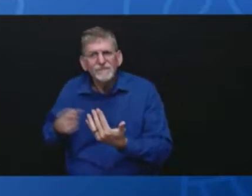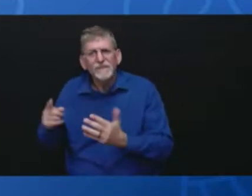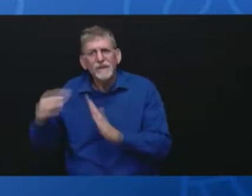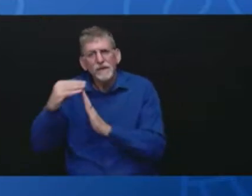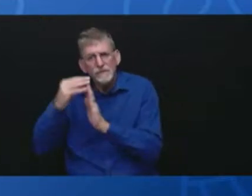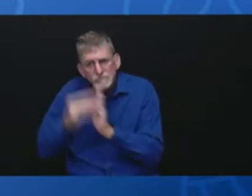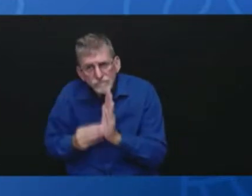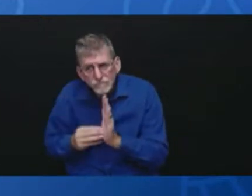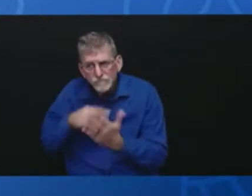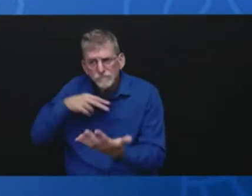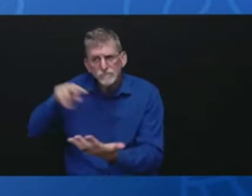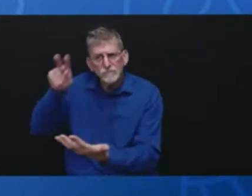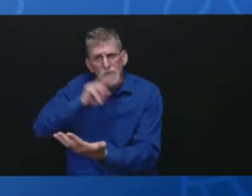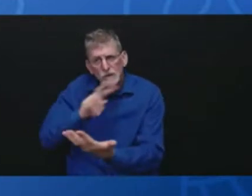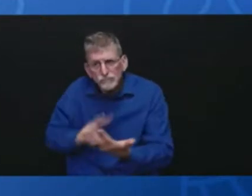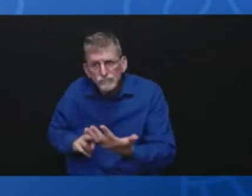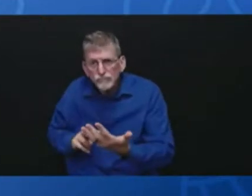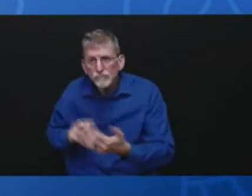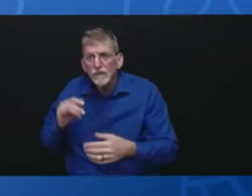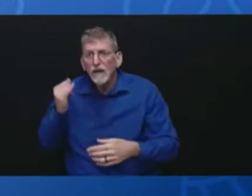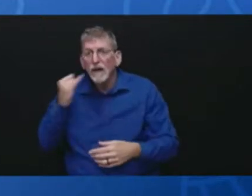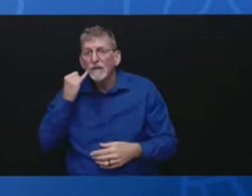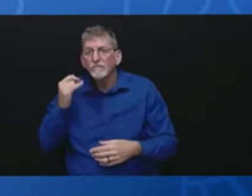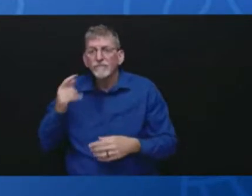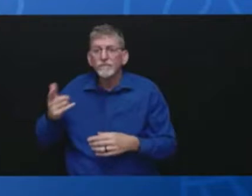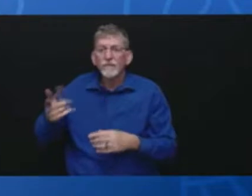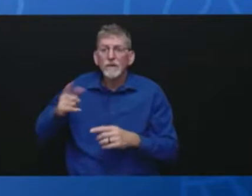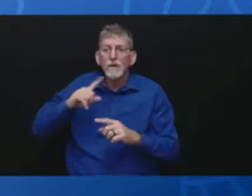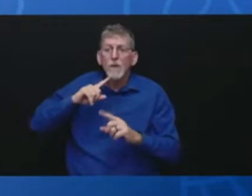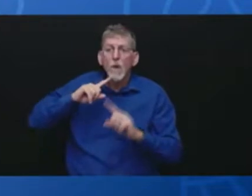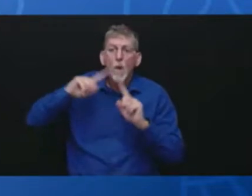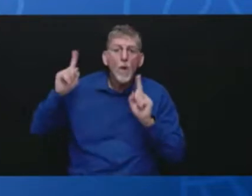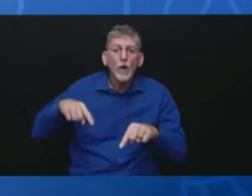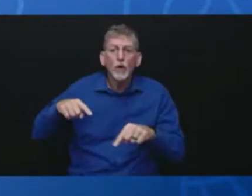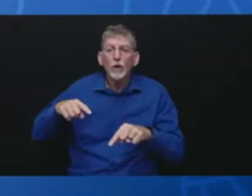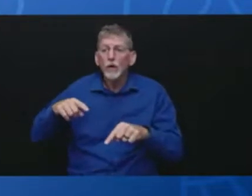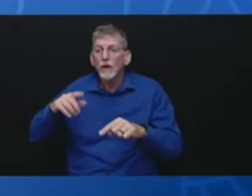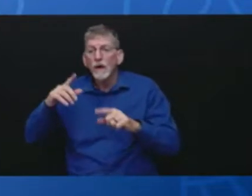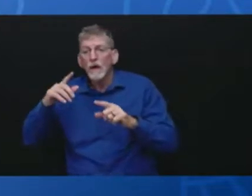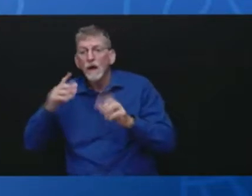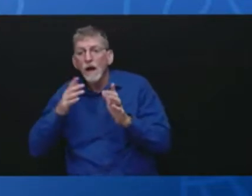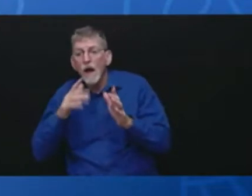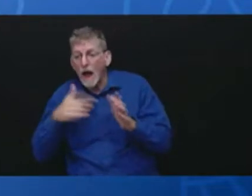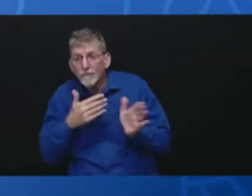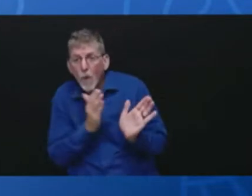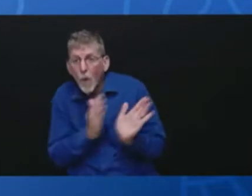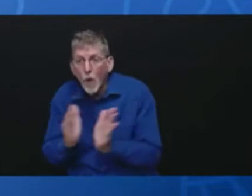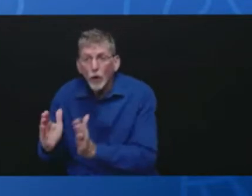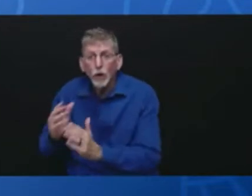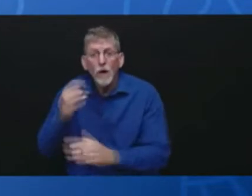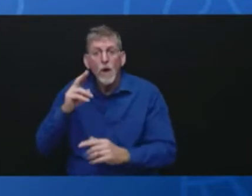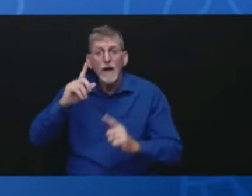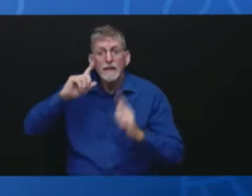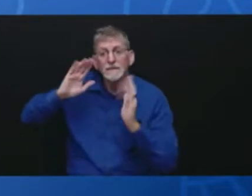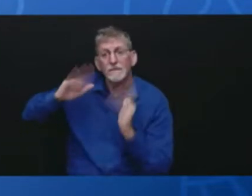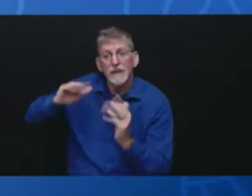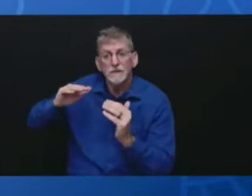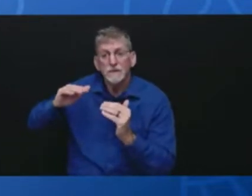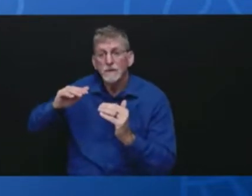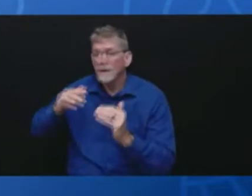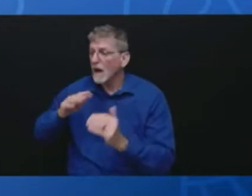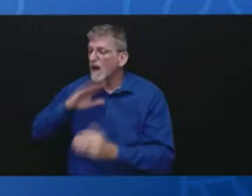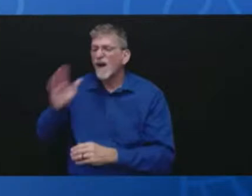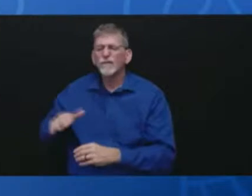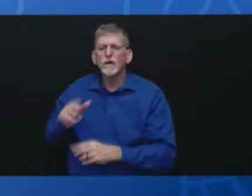an order and expectations and they're never enforced, or it doesn't matter and other people see that, it